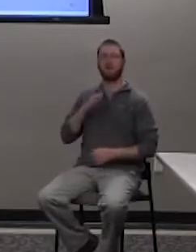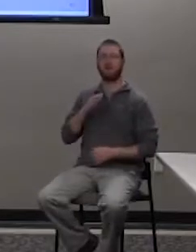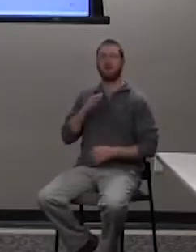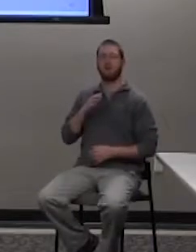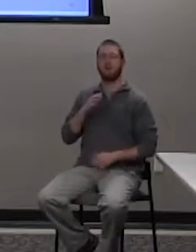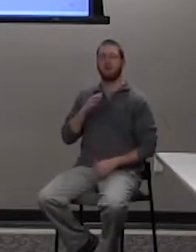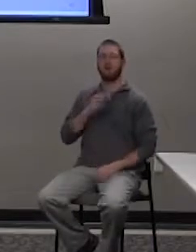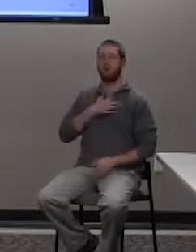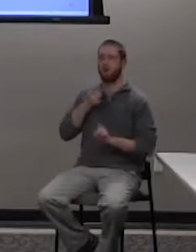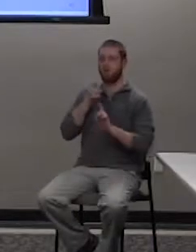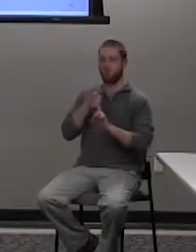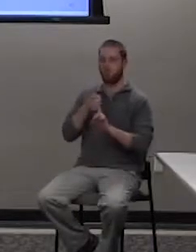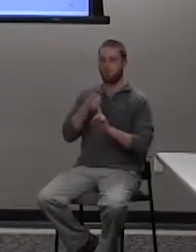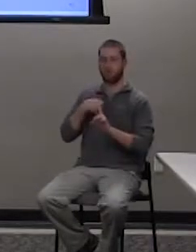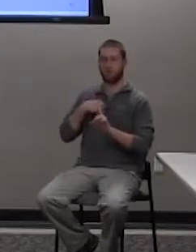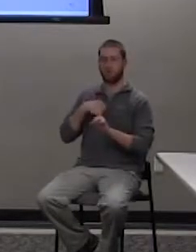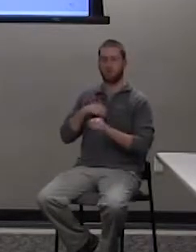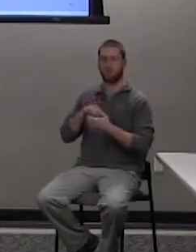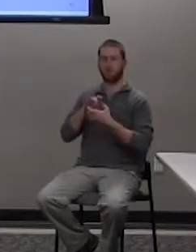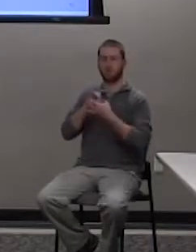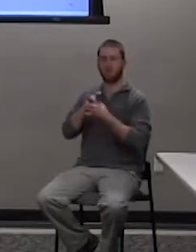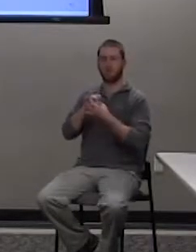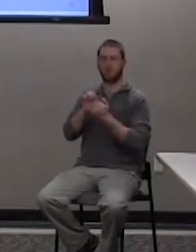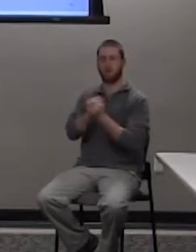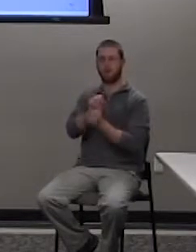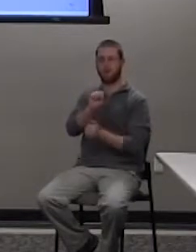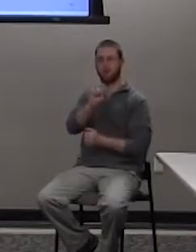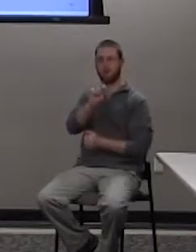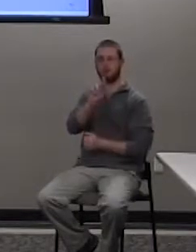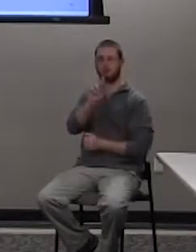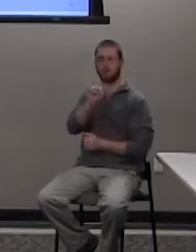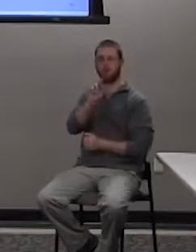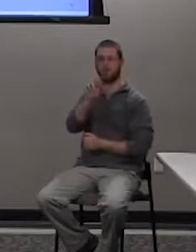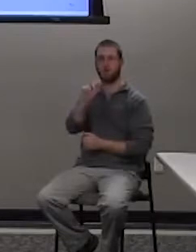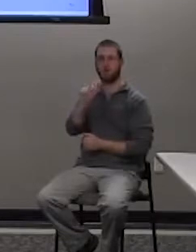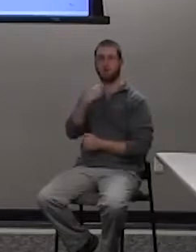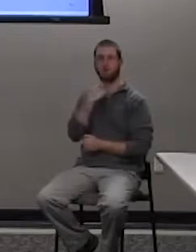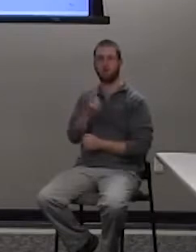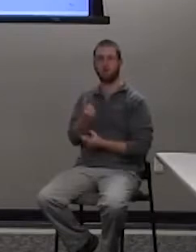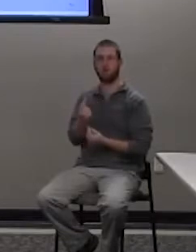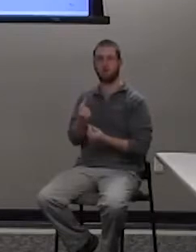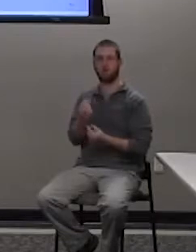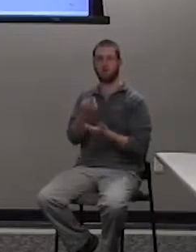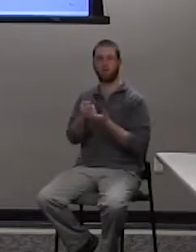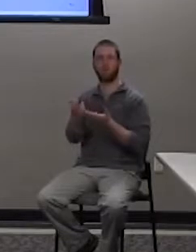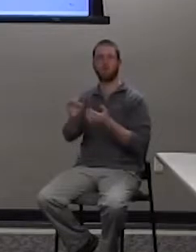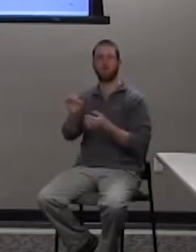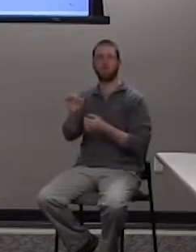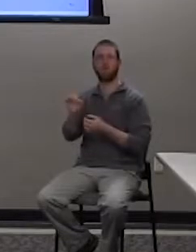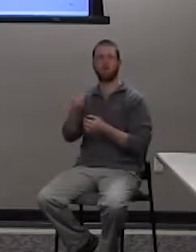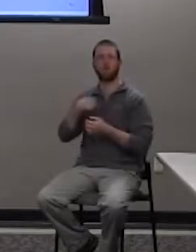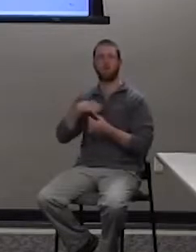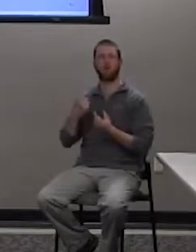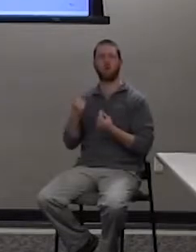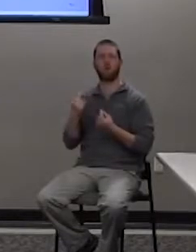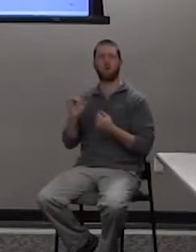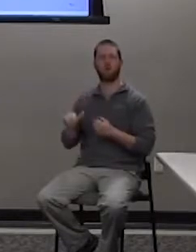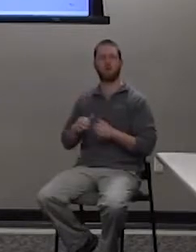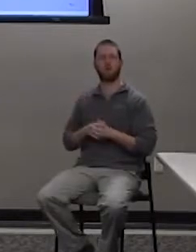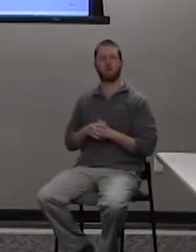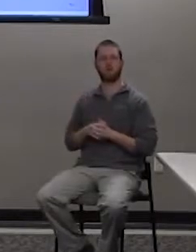is, we need to build a relationship with Stuart. Say, this is what we're going to do. And Stuart, what resources out there available for us to do